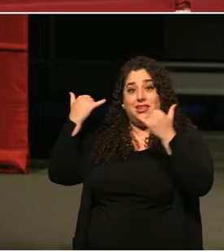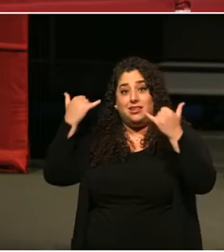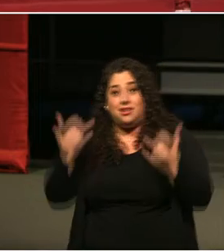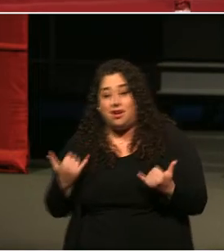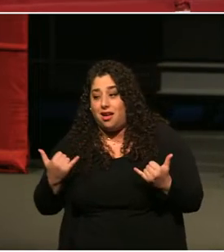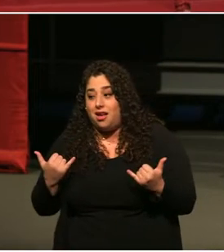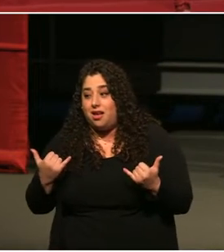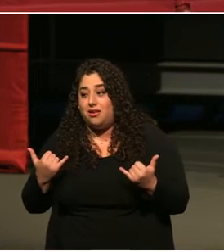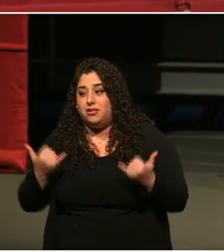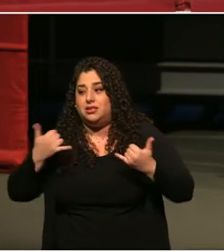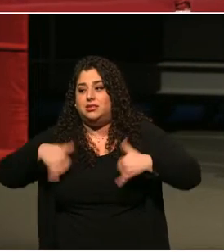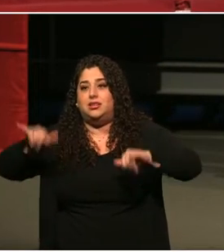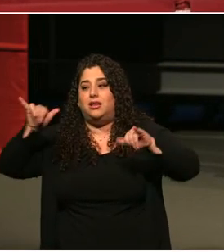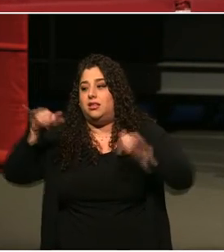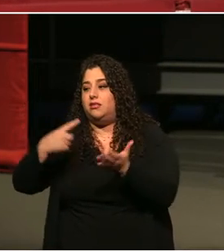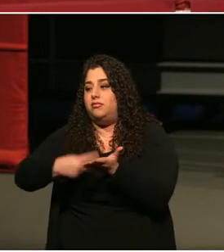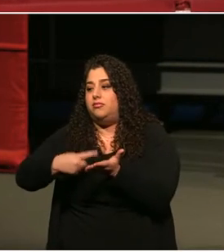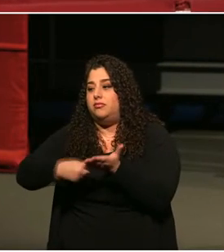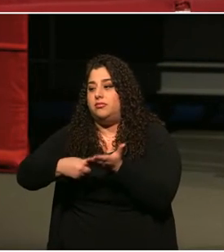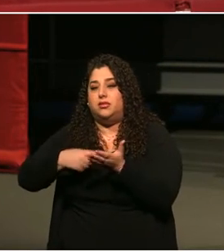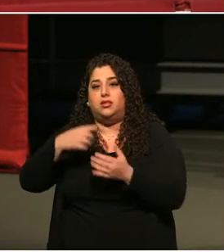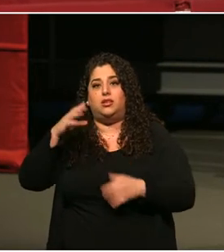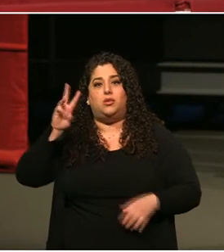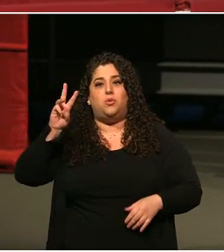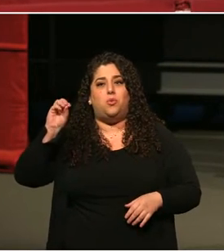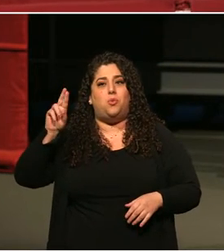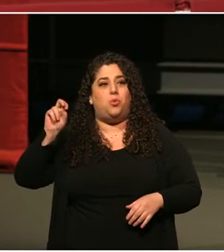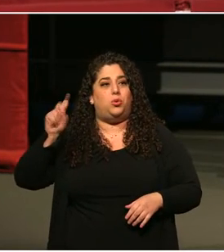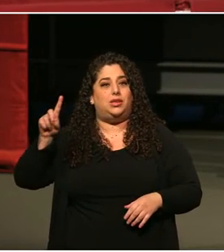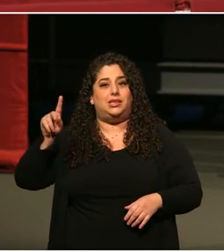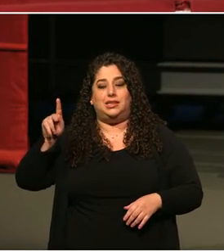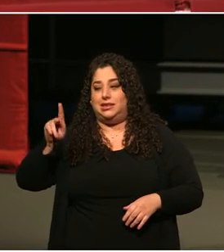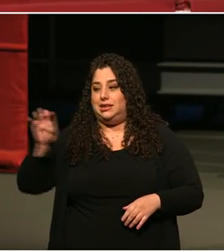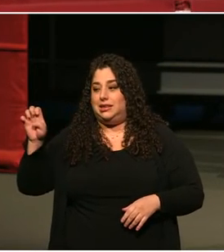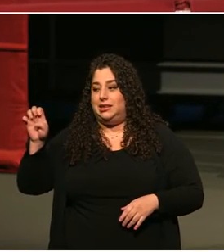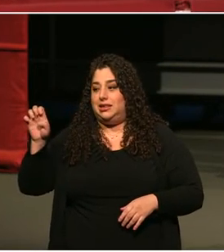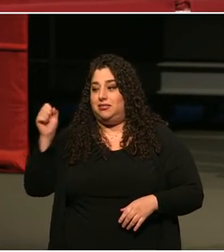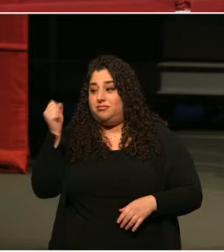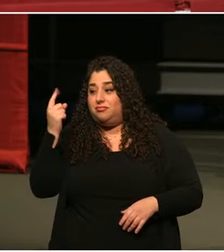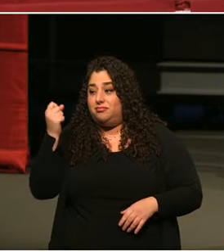self, community, and a good sense of humor.